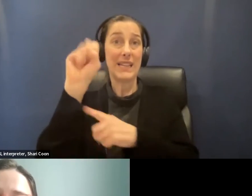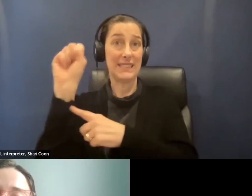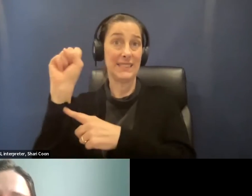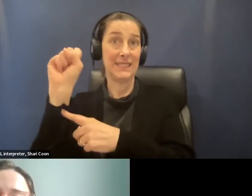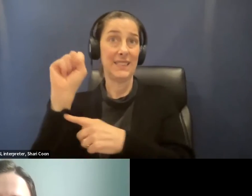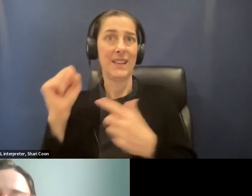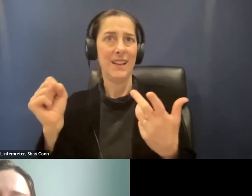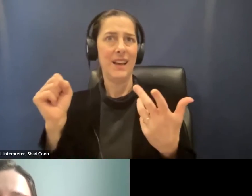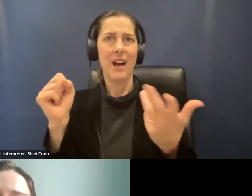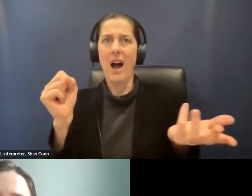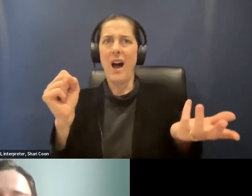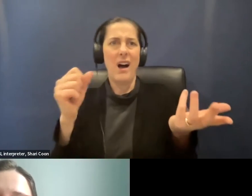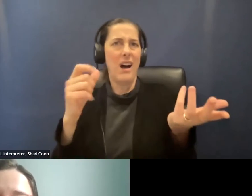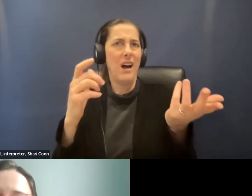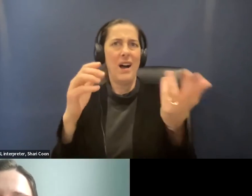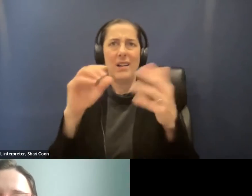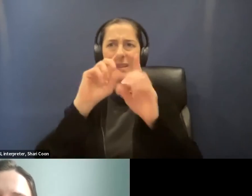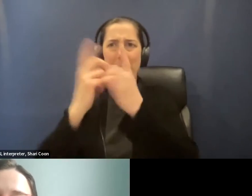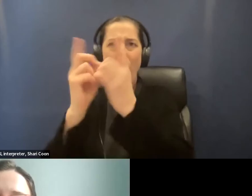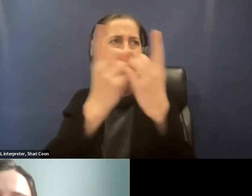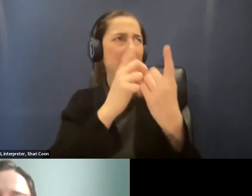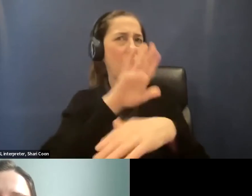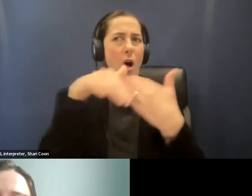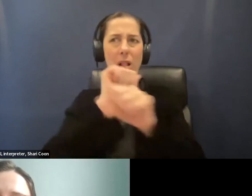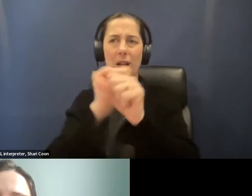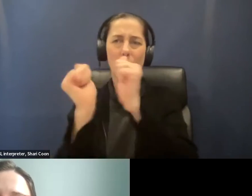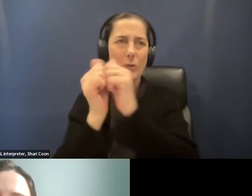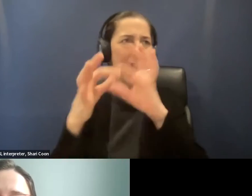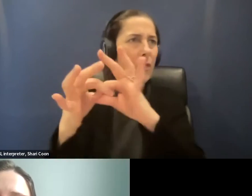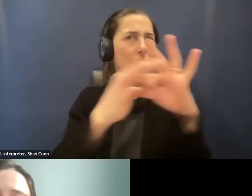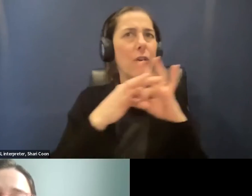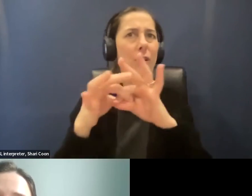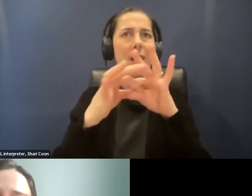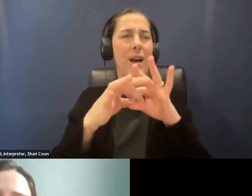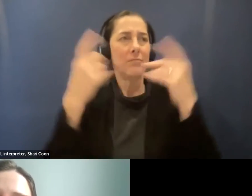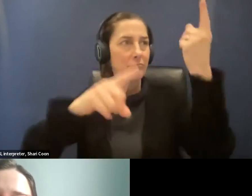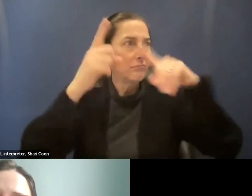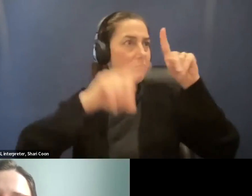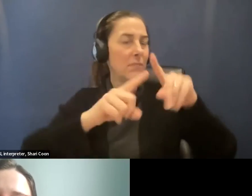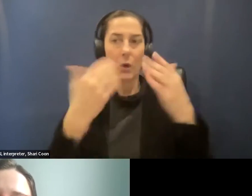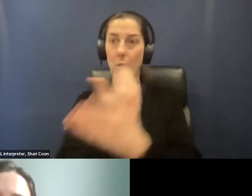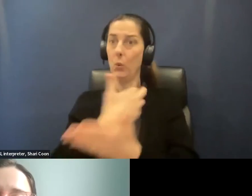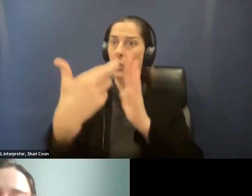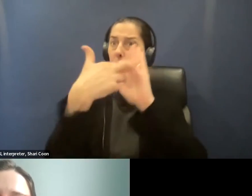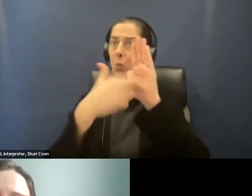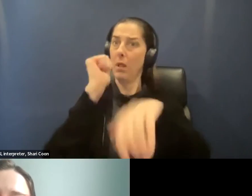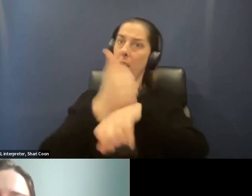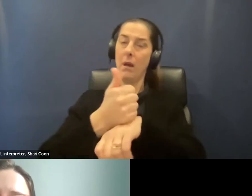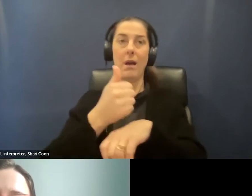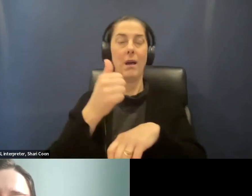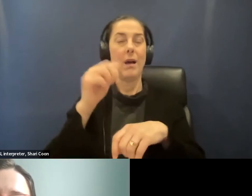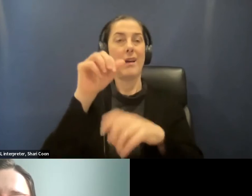programming and to have all those departments coming together. It's possible. We can do these things. So